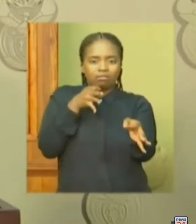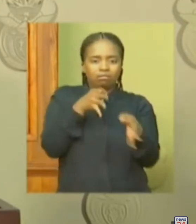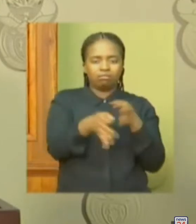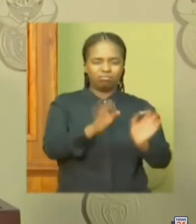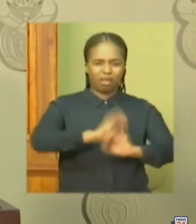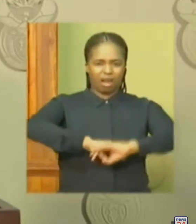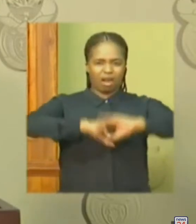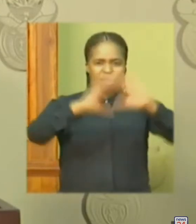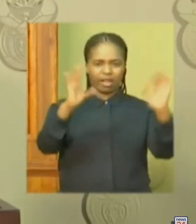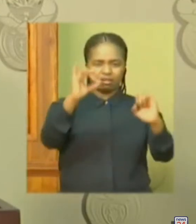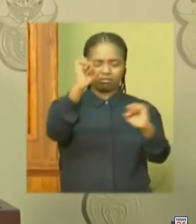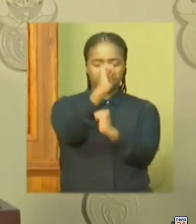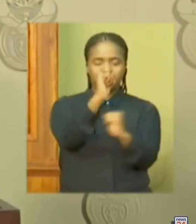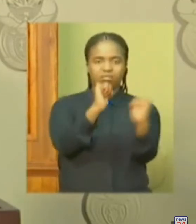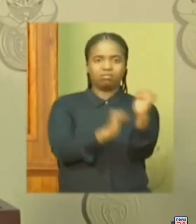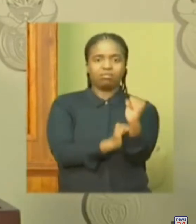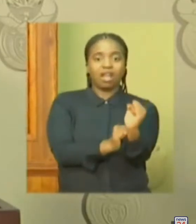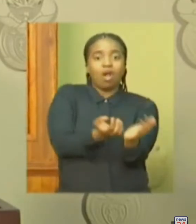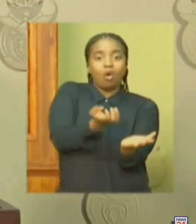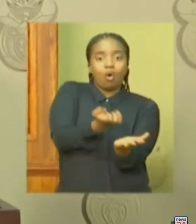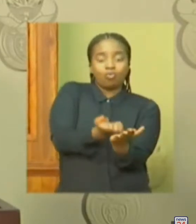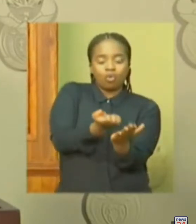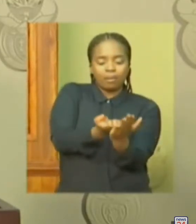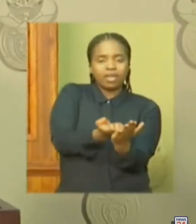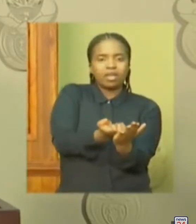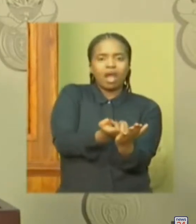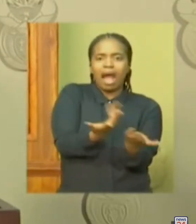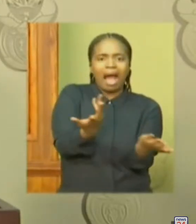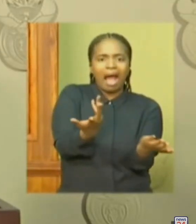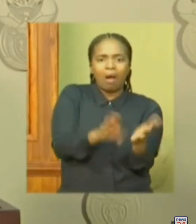clear strategy for economic recovery.